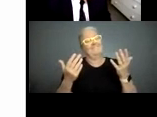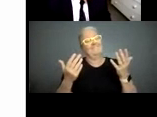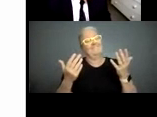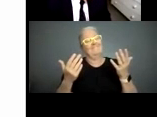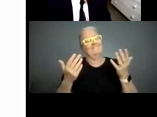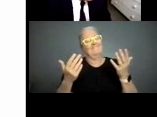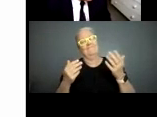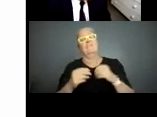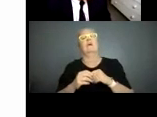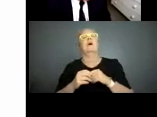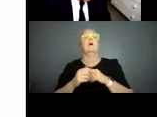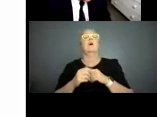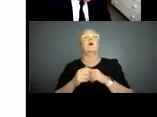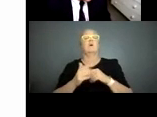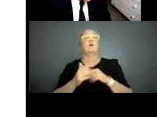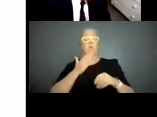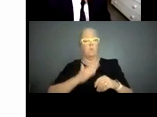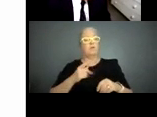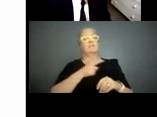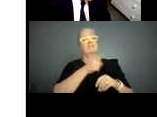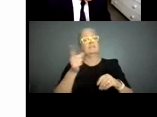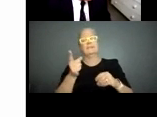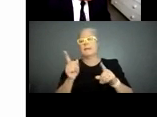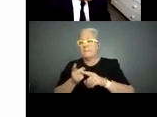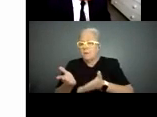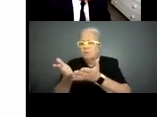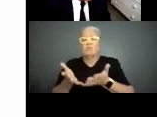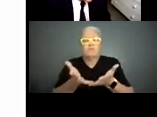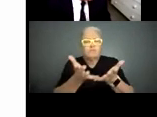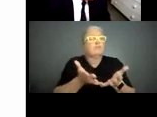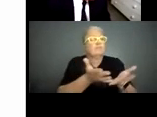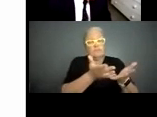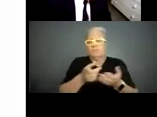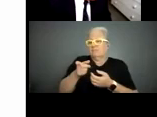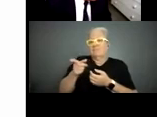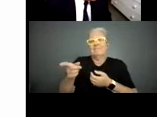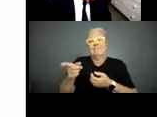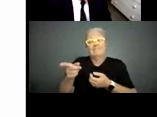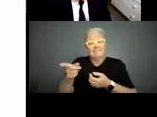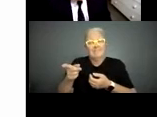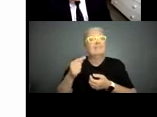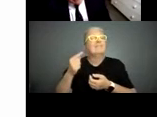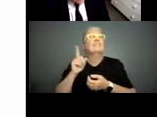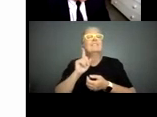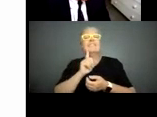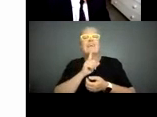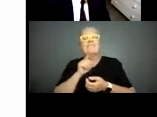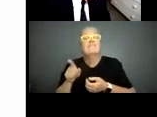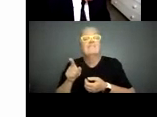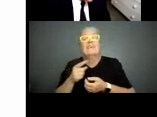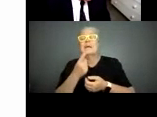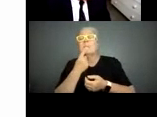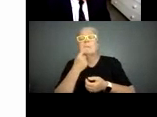providing people with what they need to thrive. What this child needs to do to thrive is to sit at the front. It's a